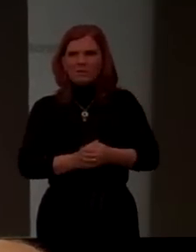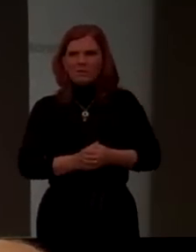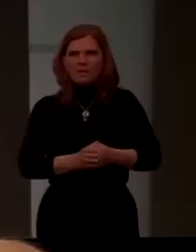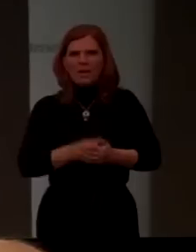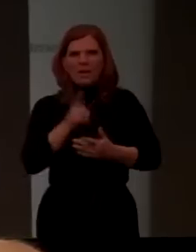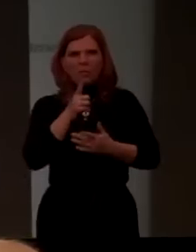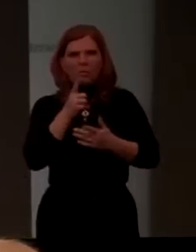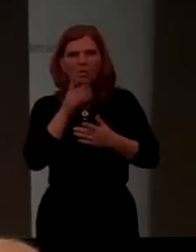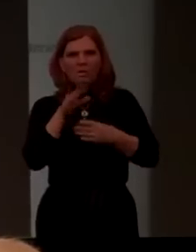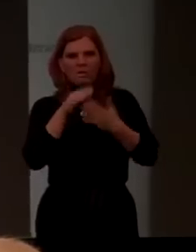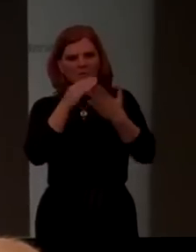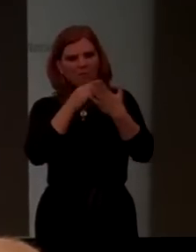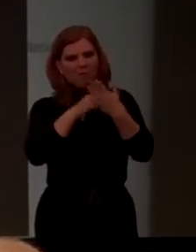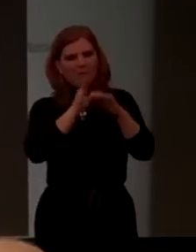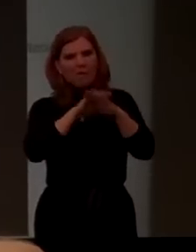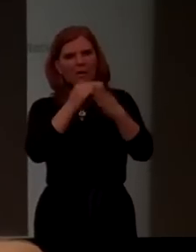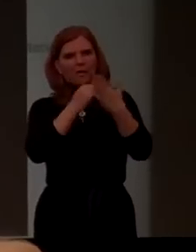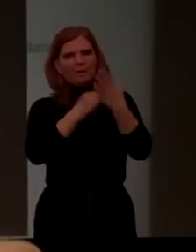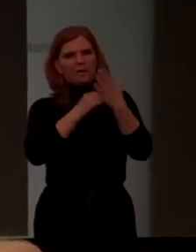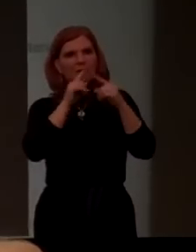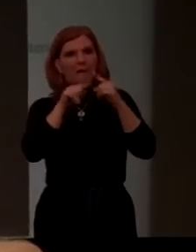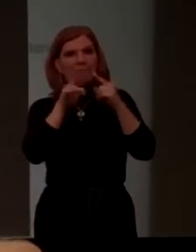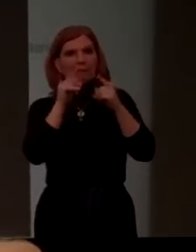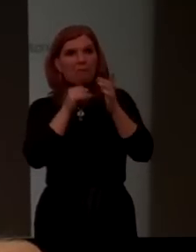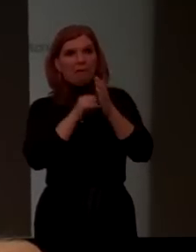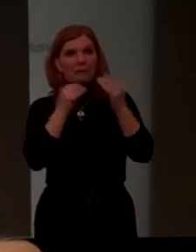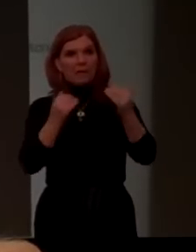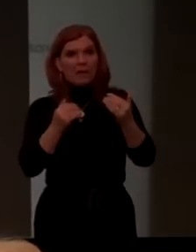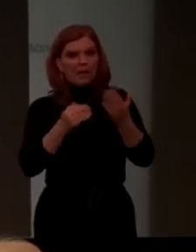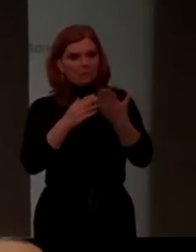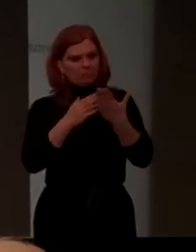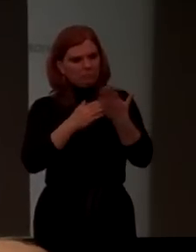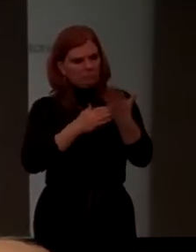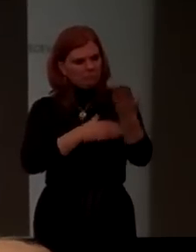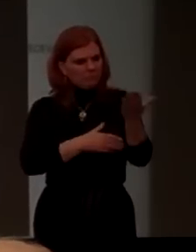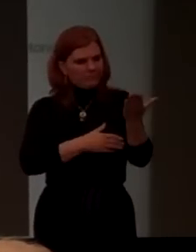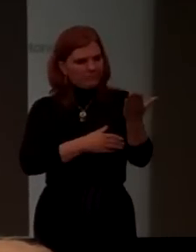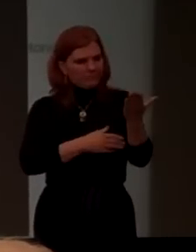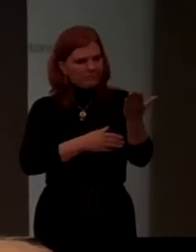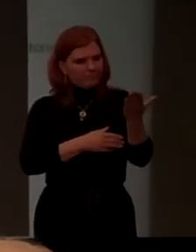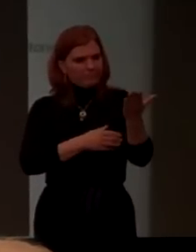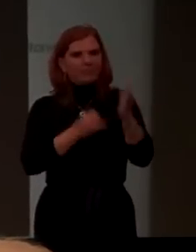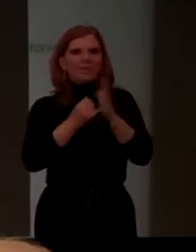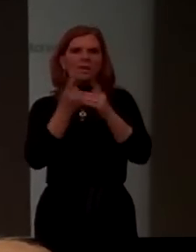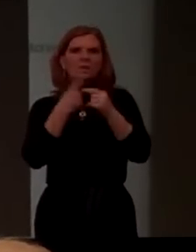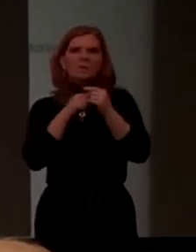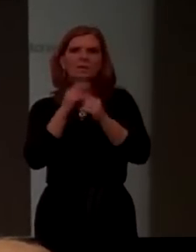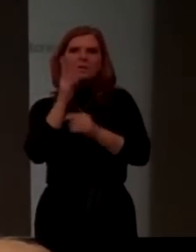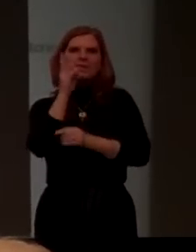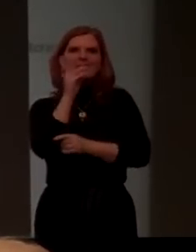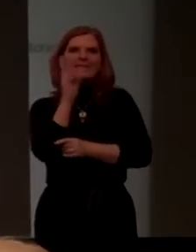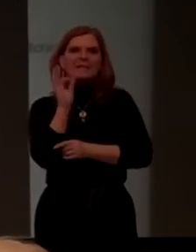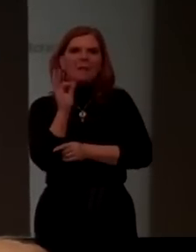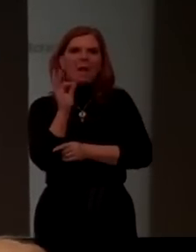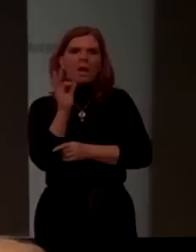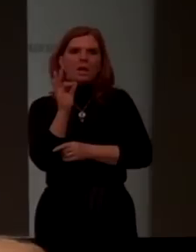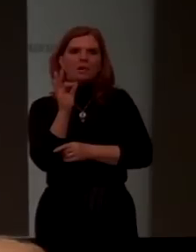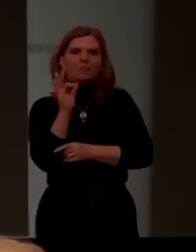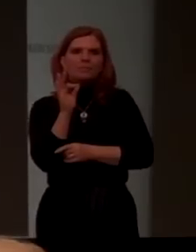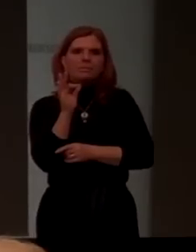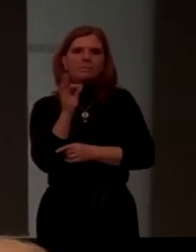at where it came in. In fact, I can't find it. It comes in at 69.